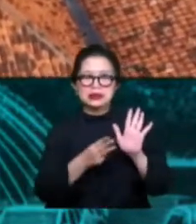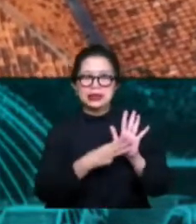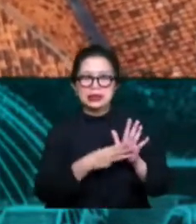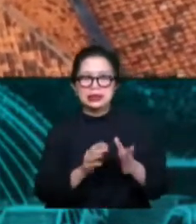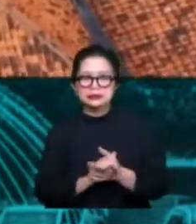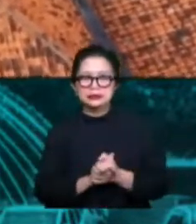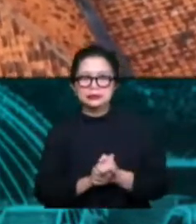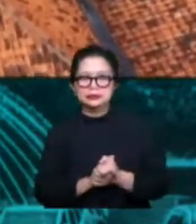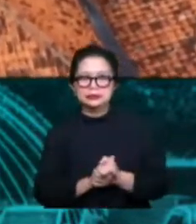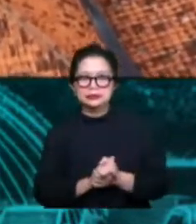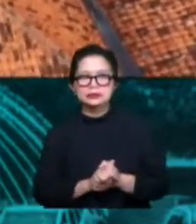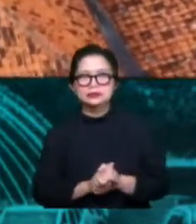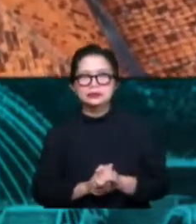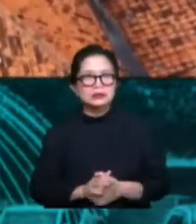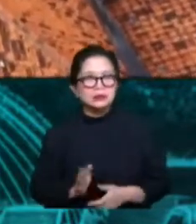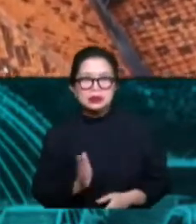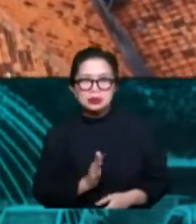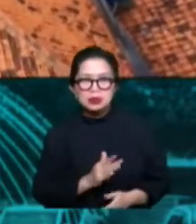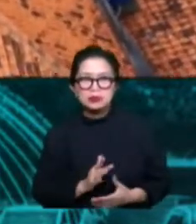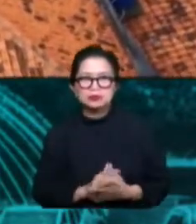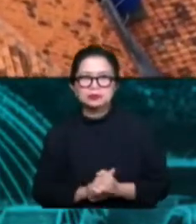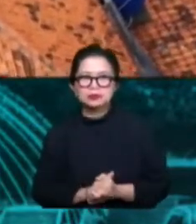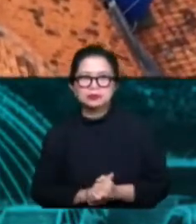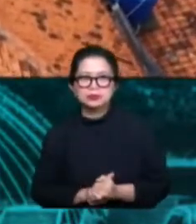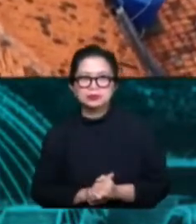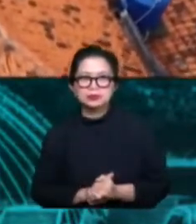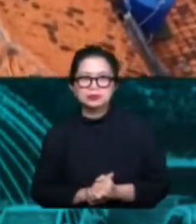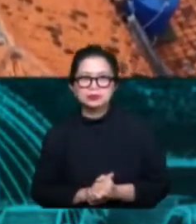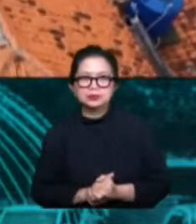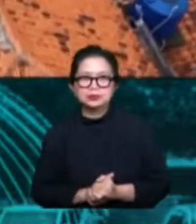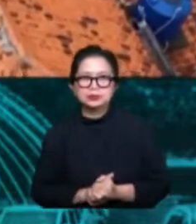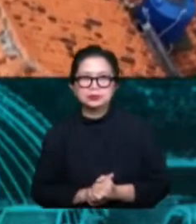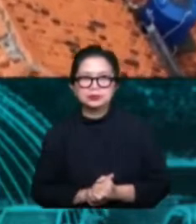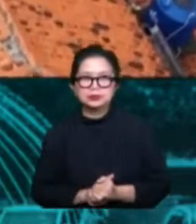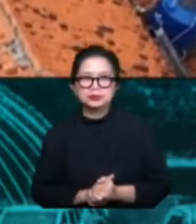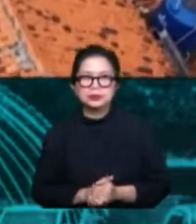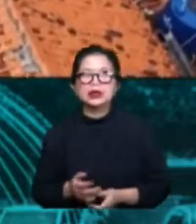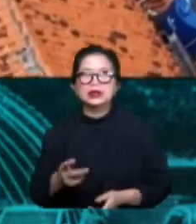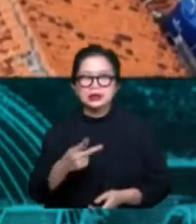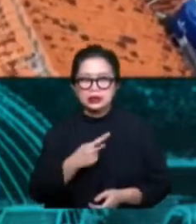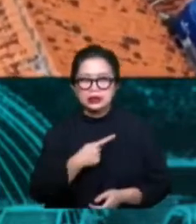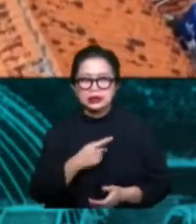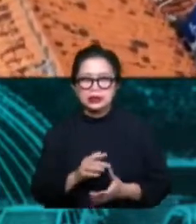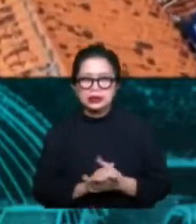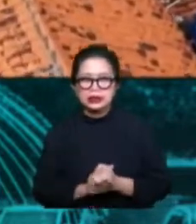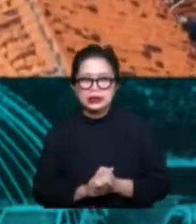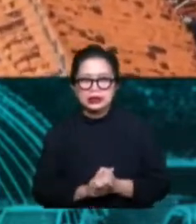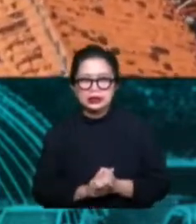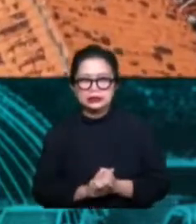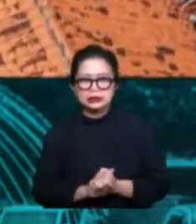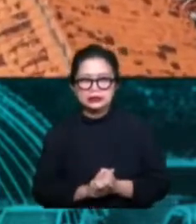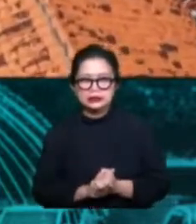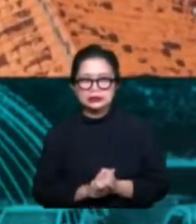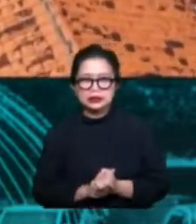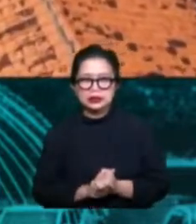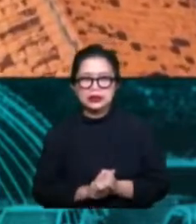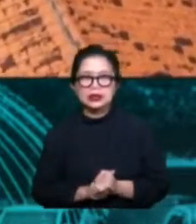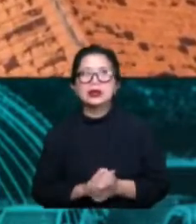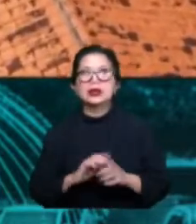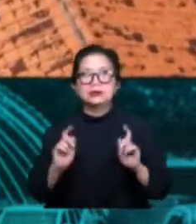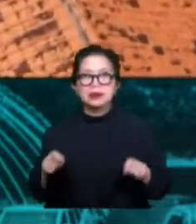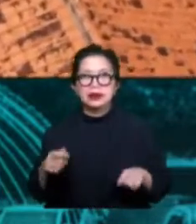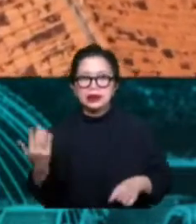previously we are using the bad public transportations. Now